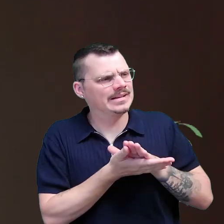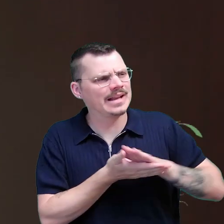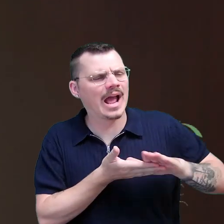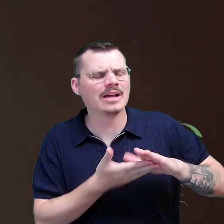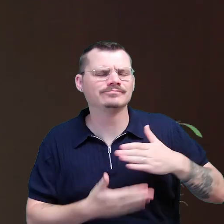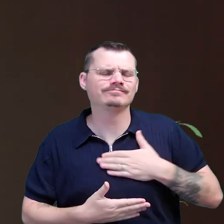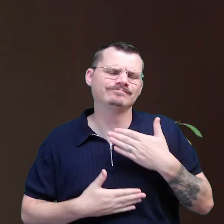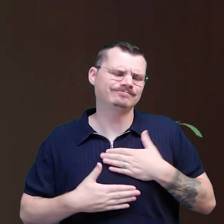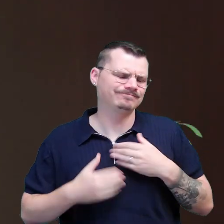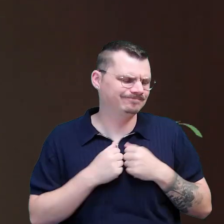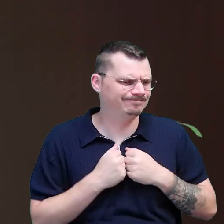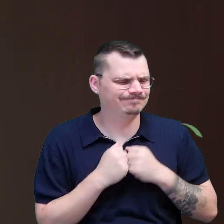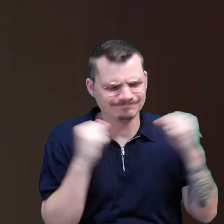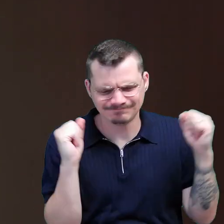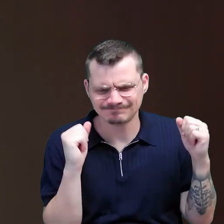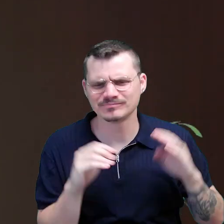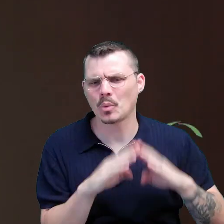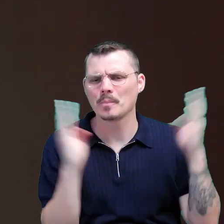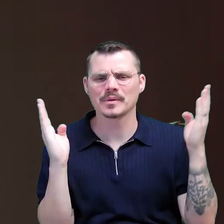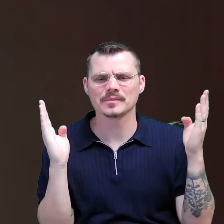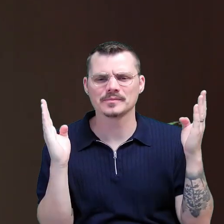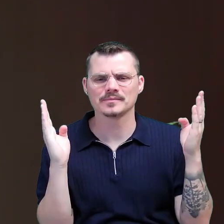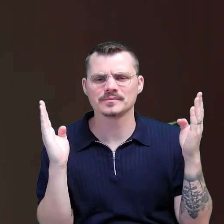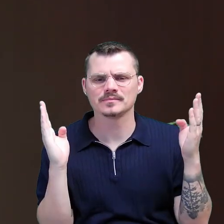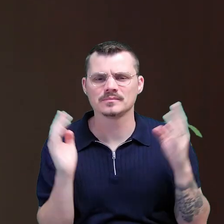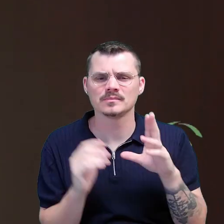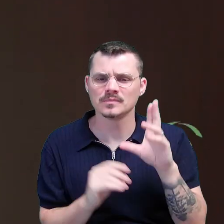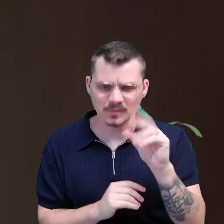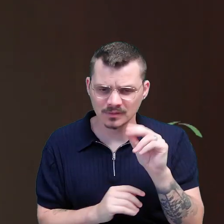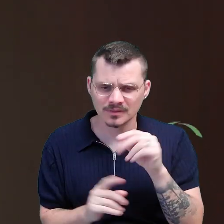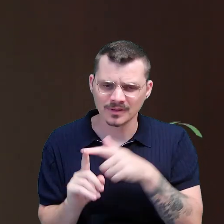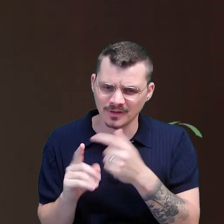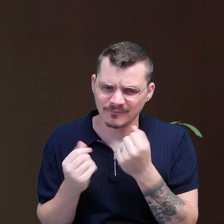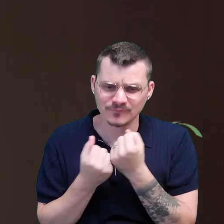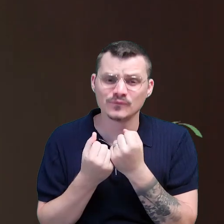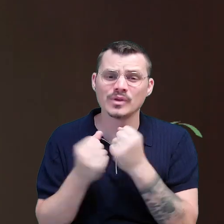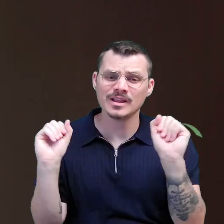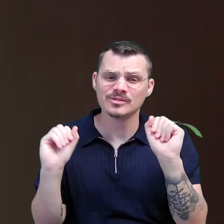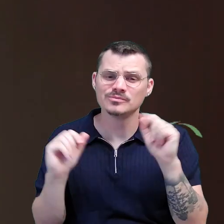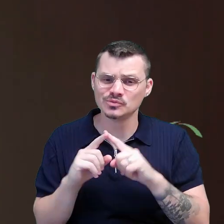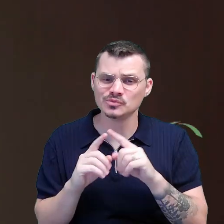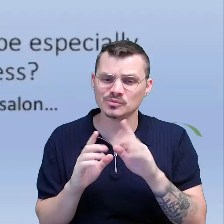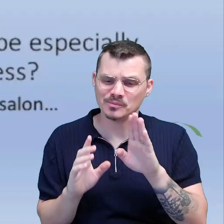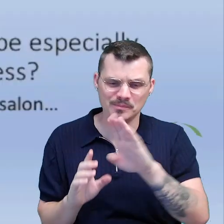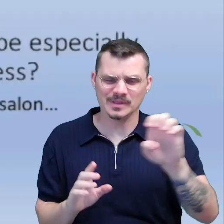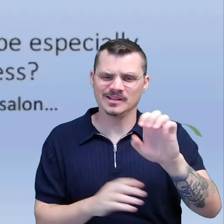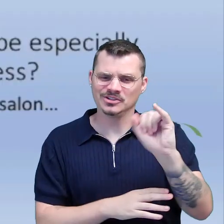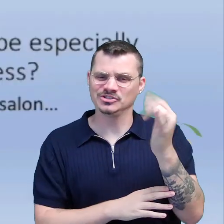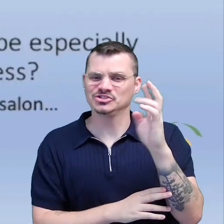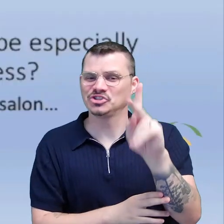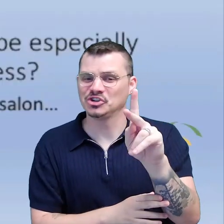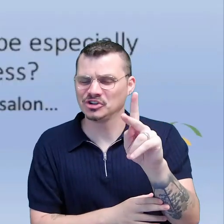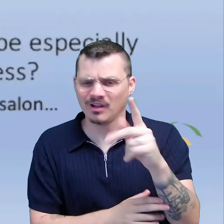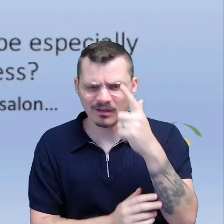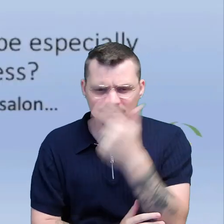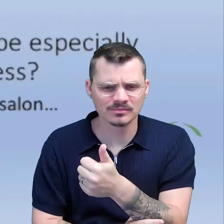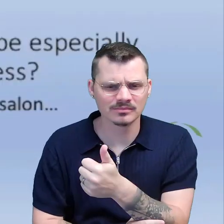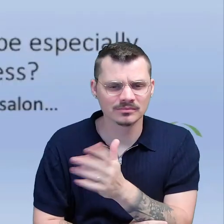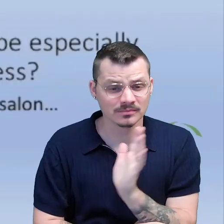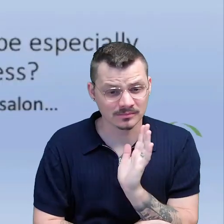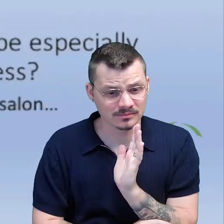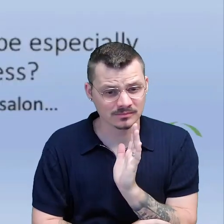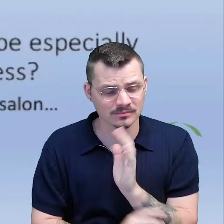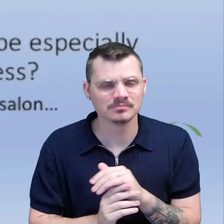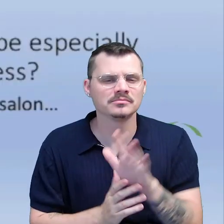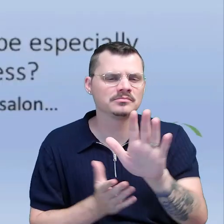generous, open-hearted person myself. The freedom to be a jerk. Well, let's talk about